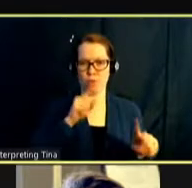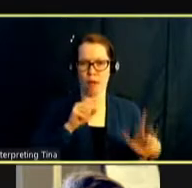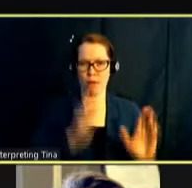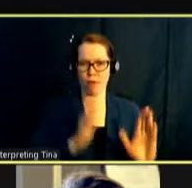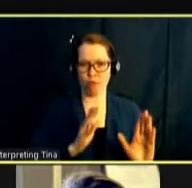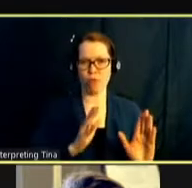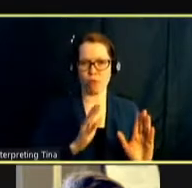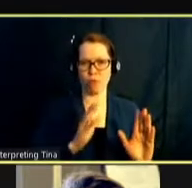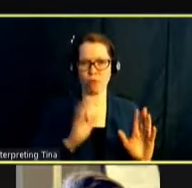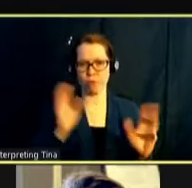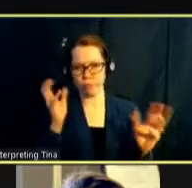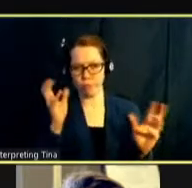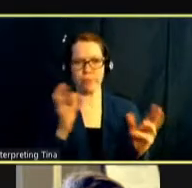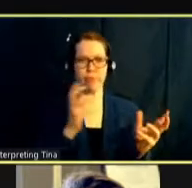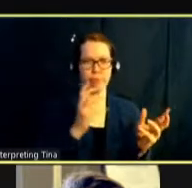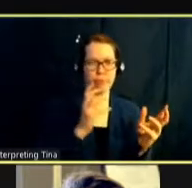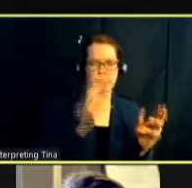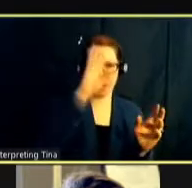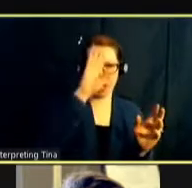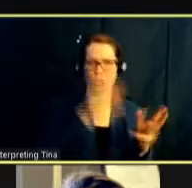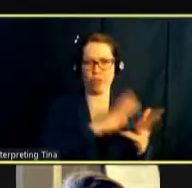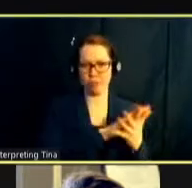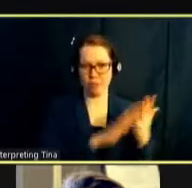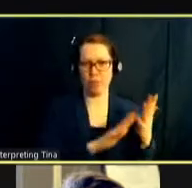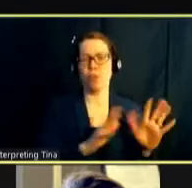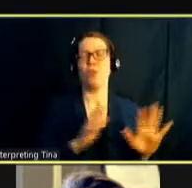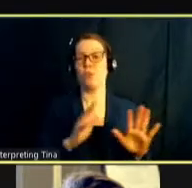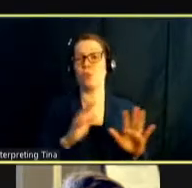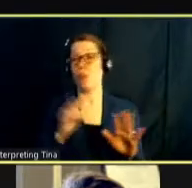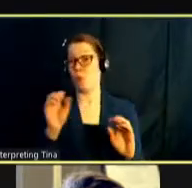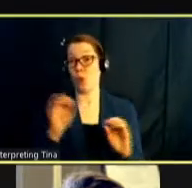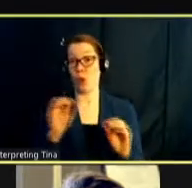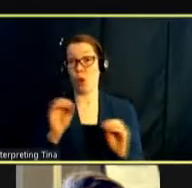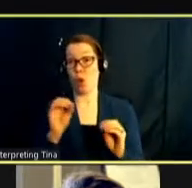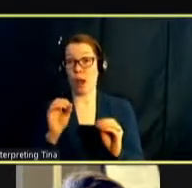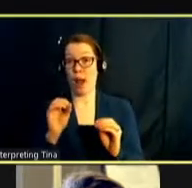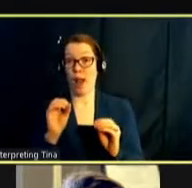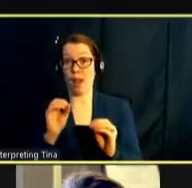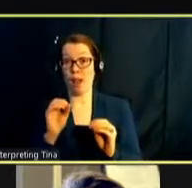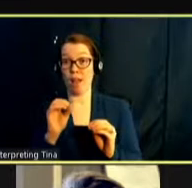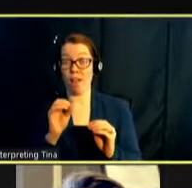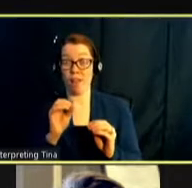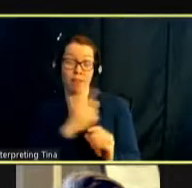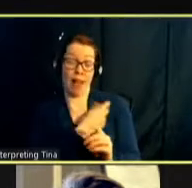like I said, when it's all said and done, if we don't have doses delivered next week, which we will,